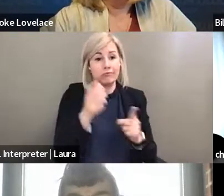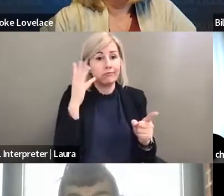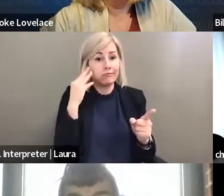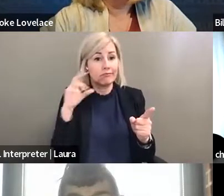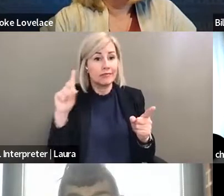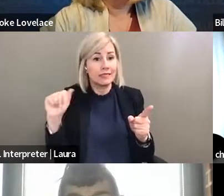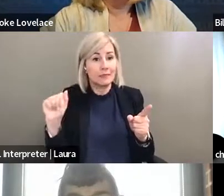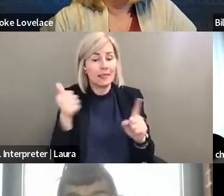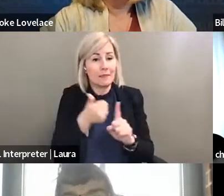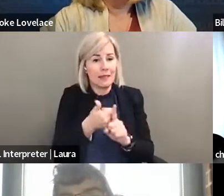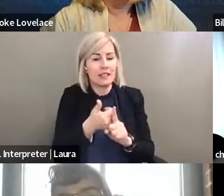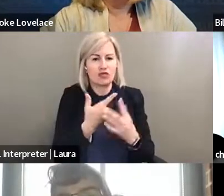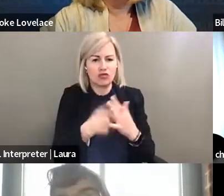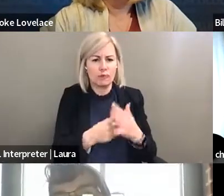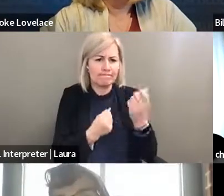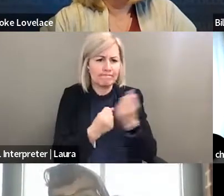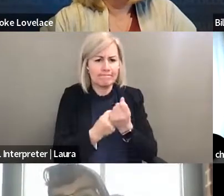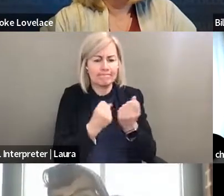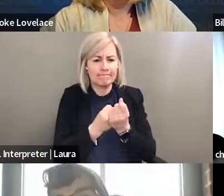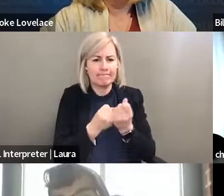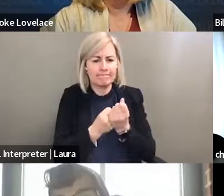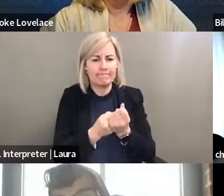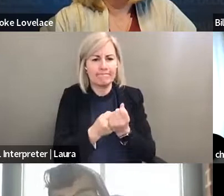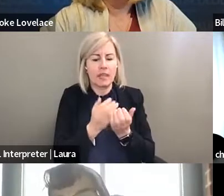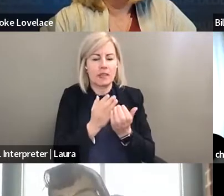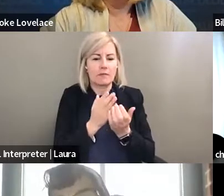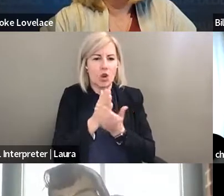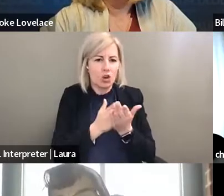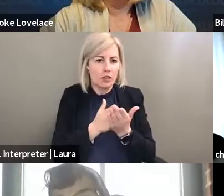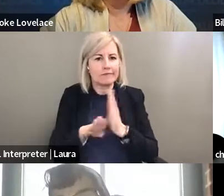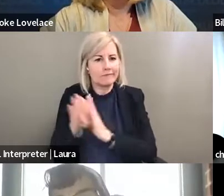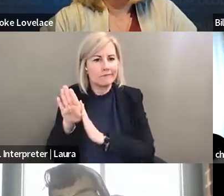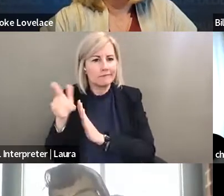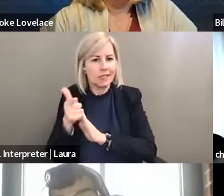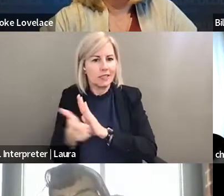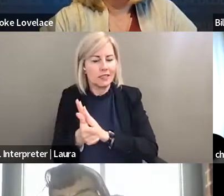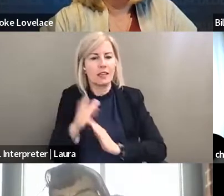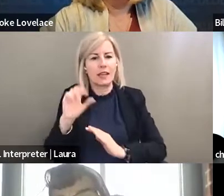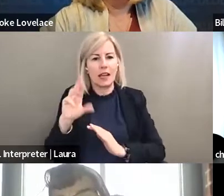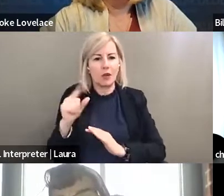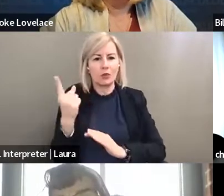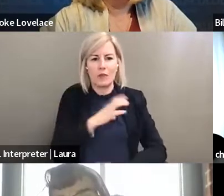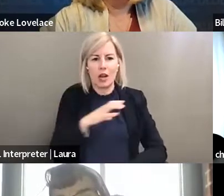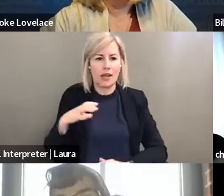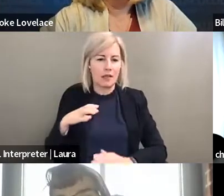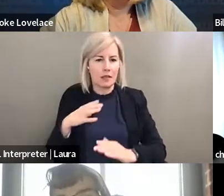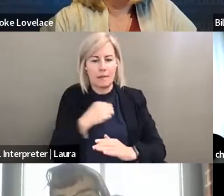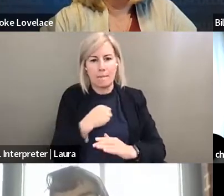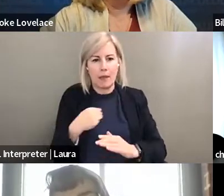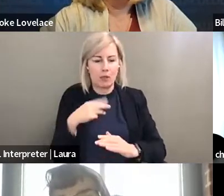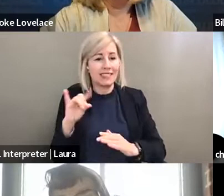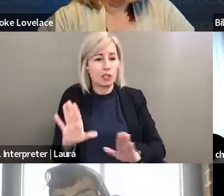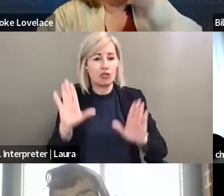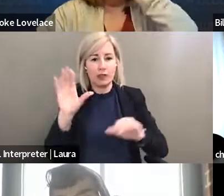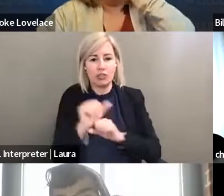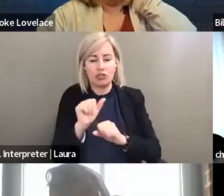disabilities that started to advocate, or at least were part of forming that wall. So Carol is one of our council members, and just really did a great job